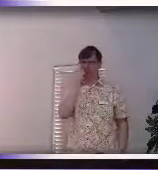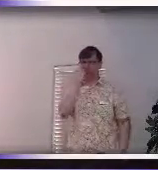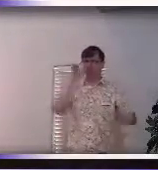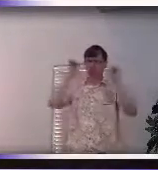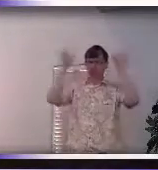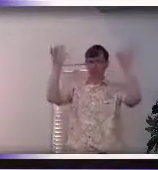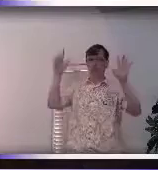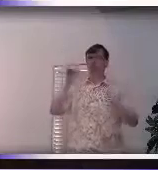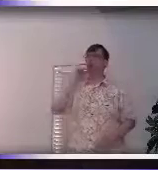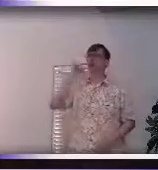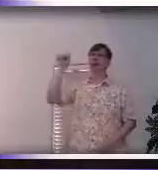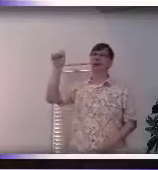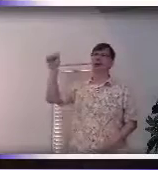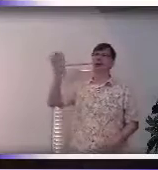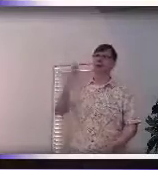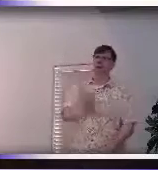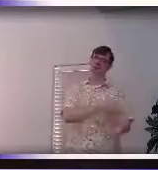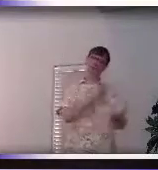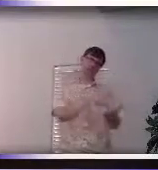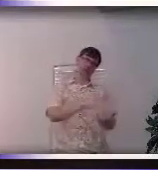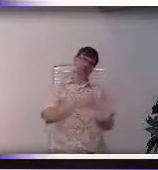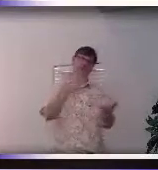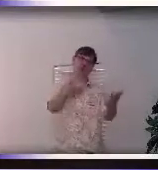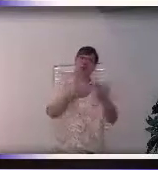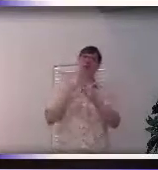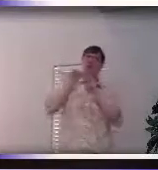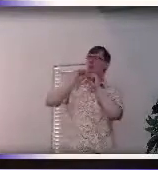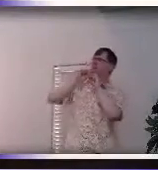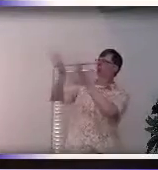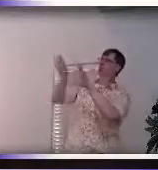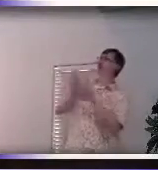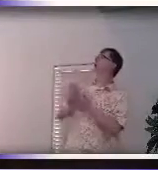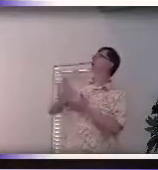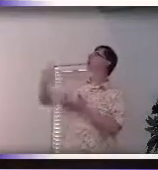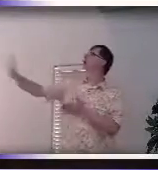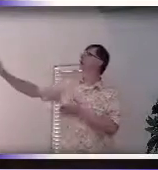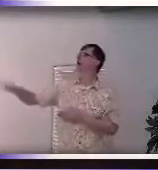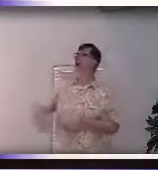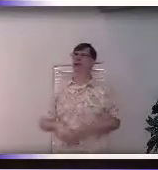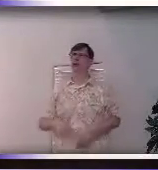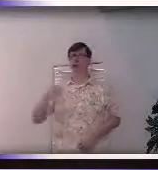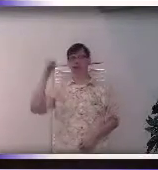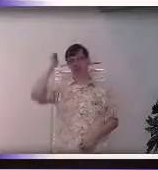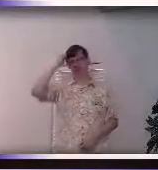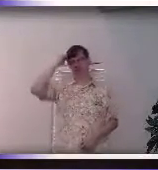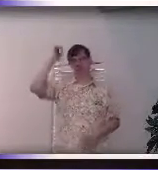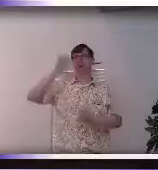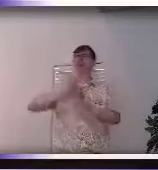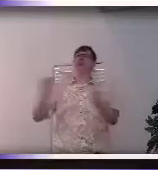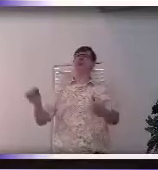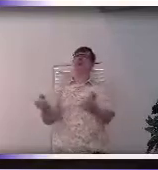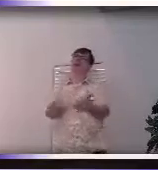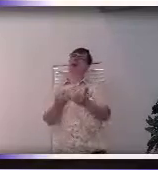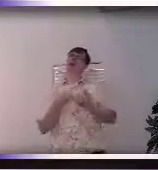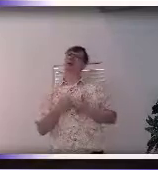wow, yeah, that song kind of blew away what functioning brain cells I had.